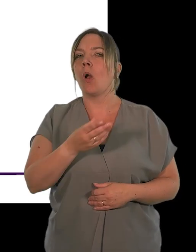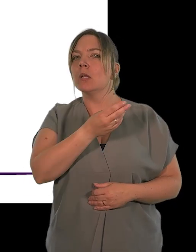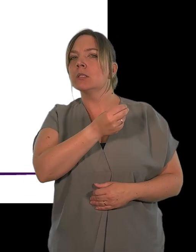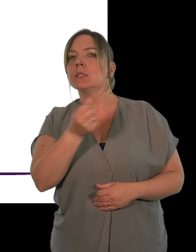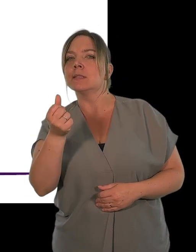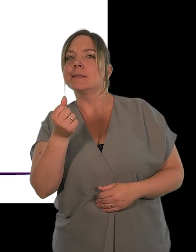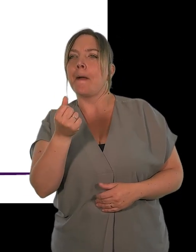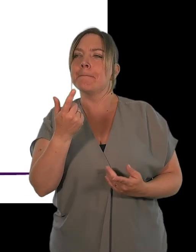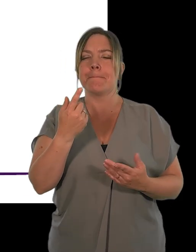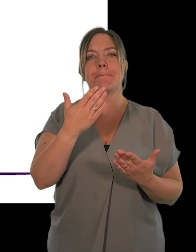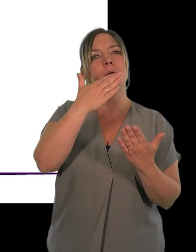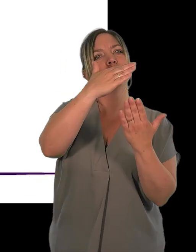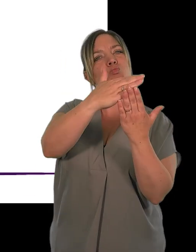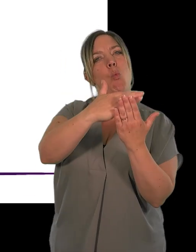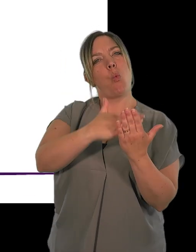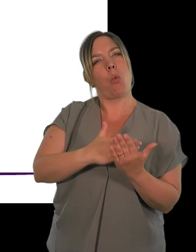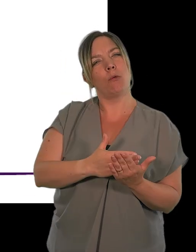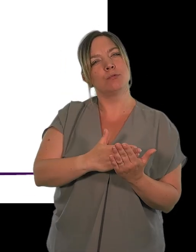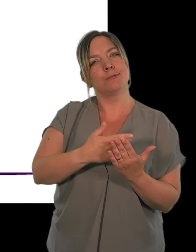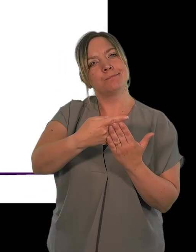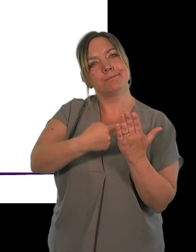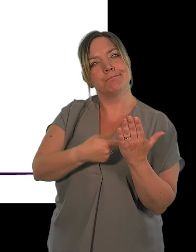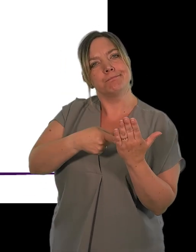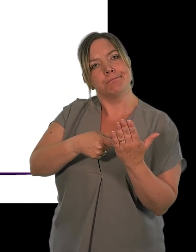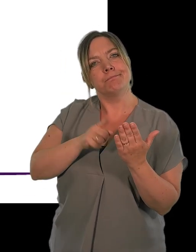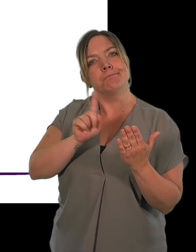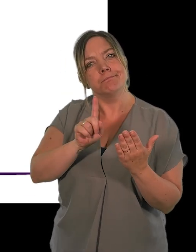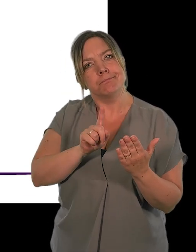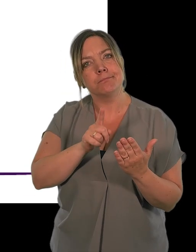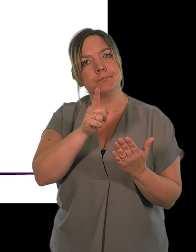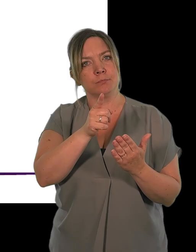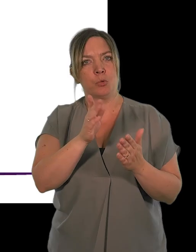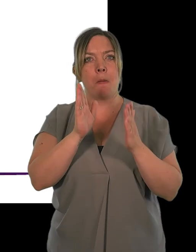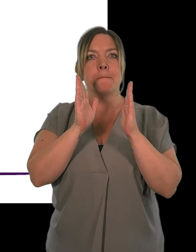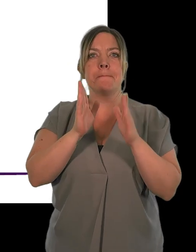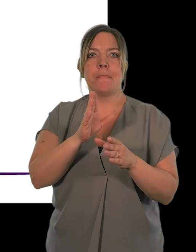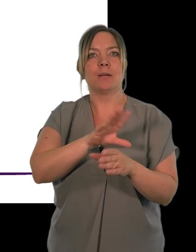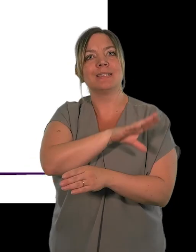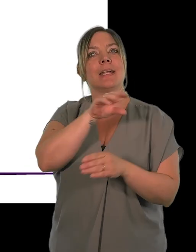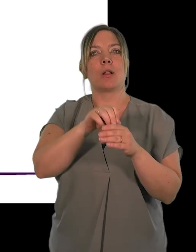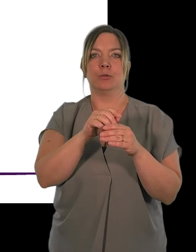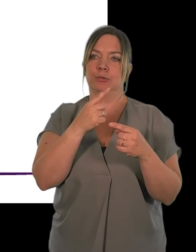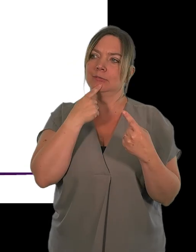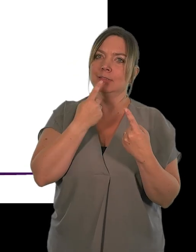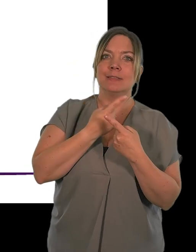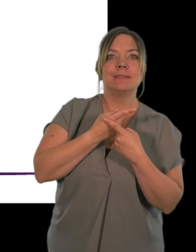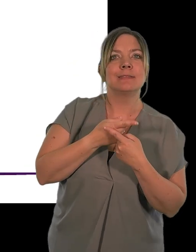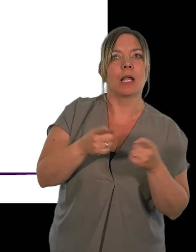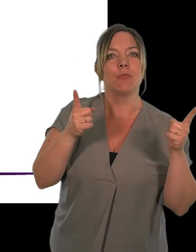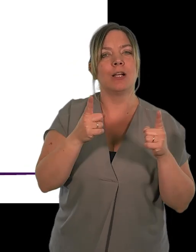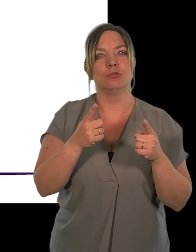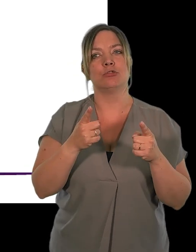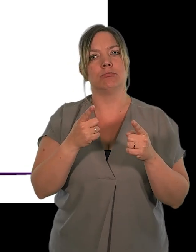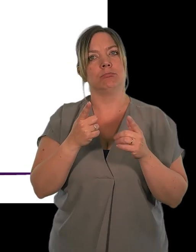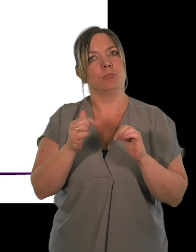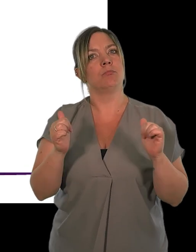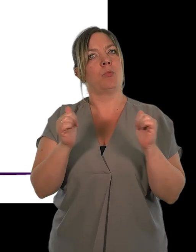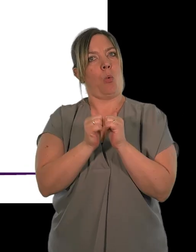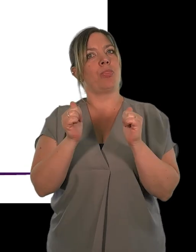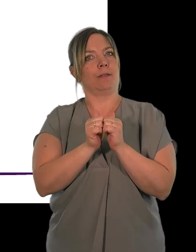Next, some key housekeeping. You must include a declaration of